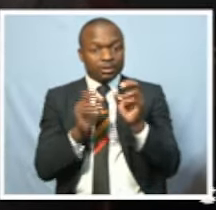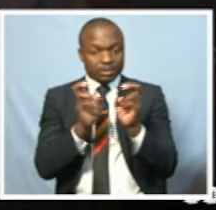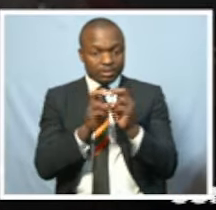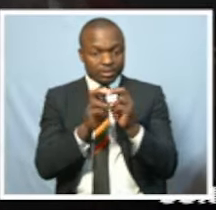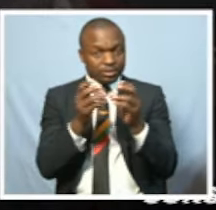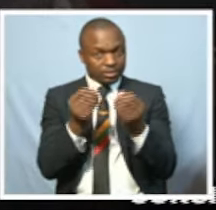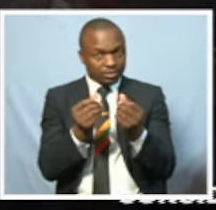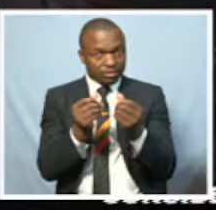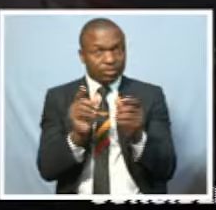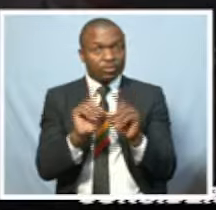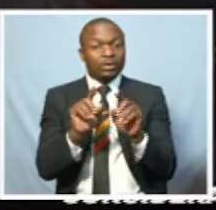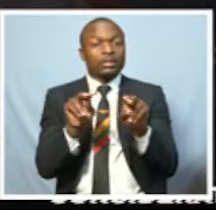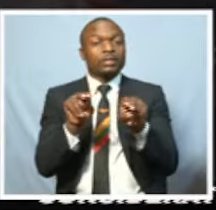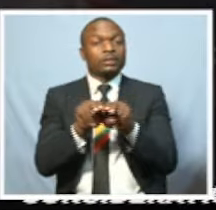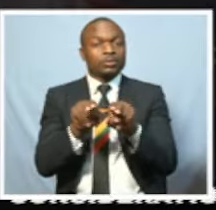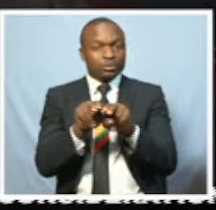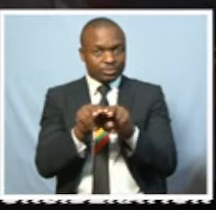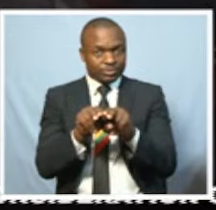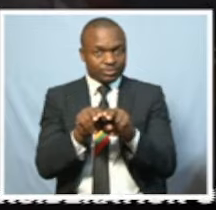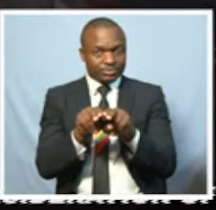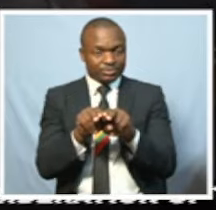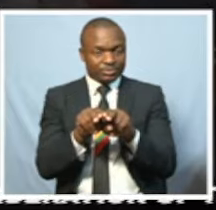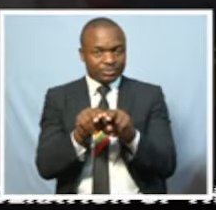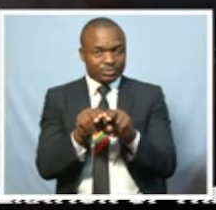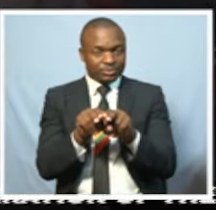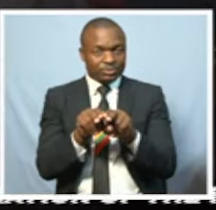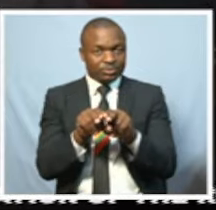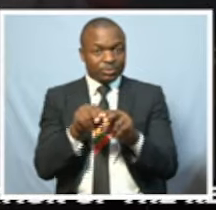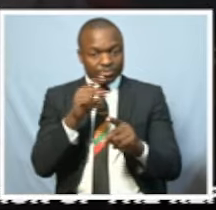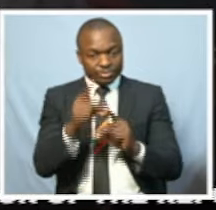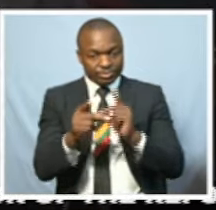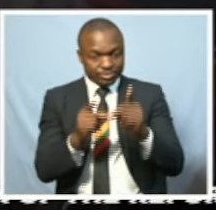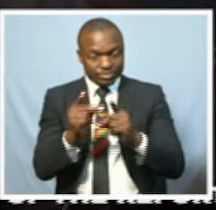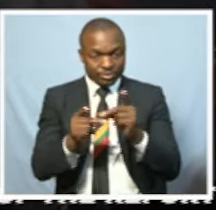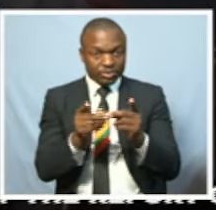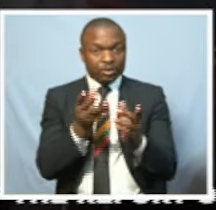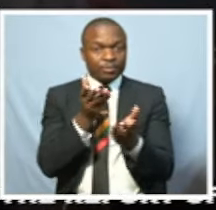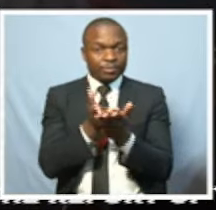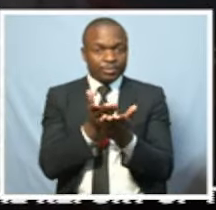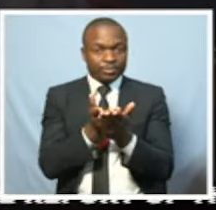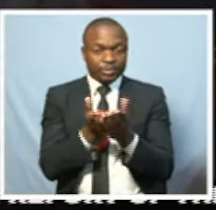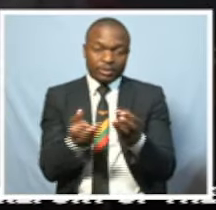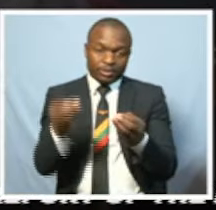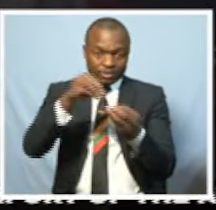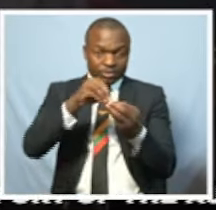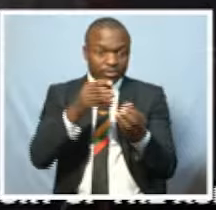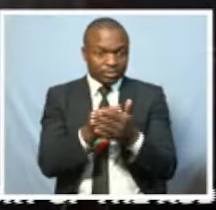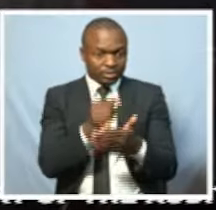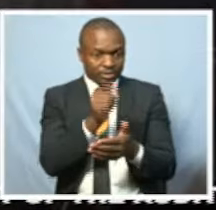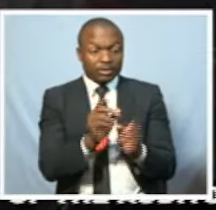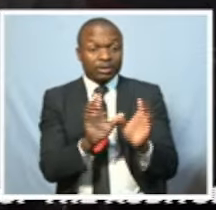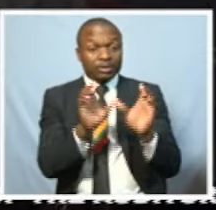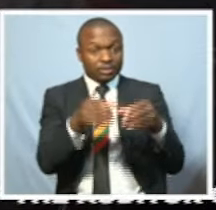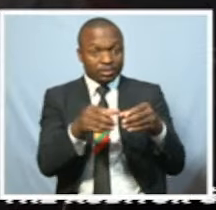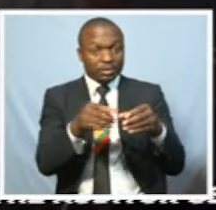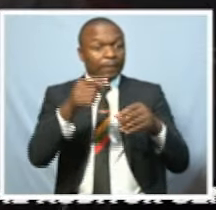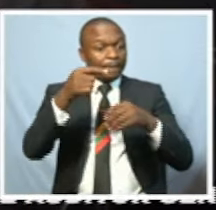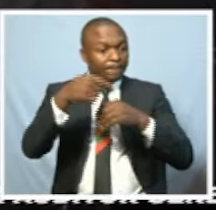where are the procedures to to seek extra funding? And that community that you